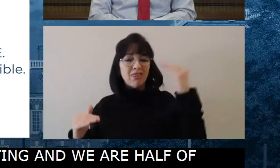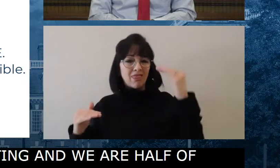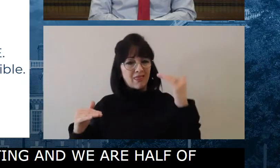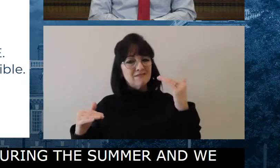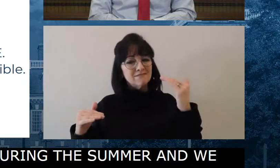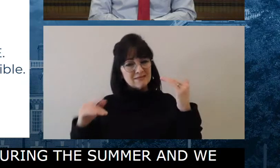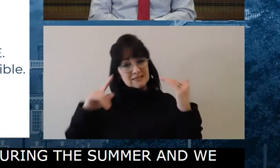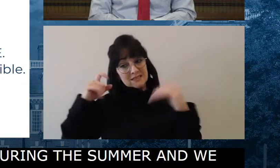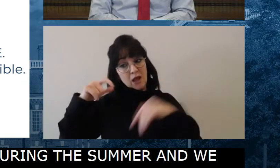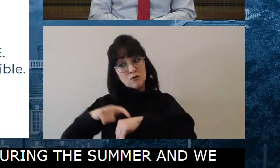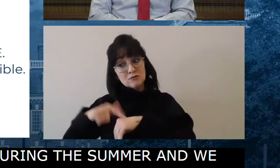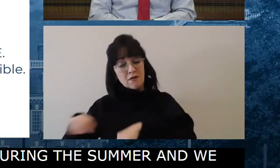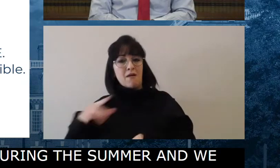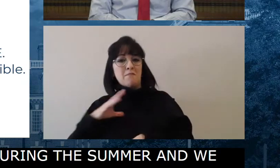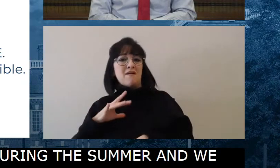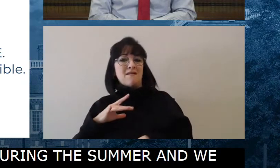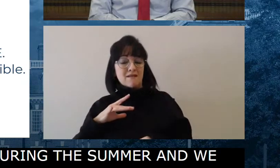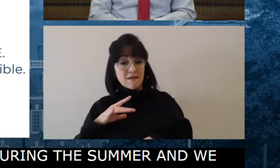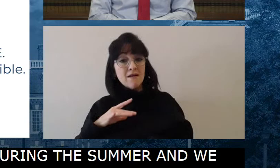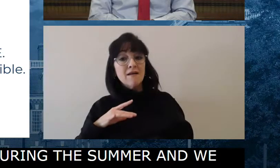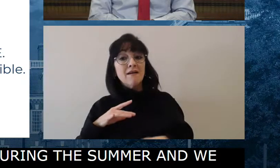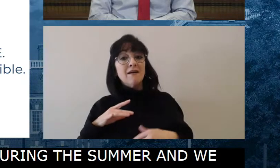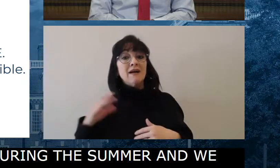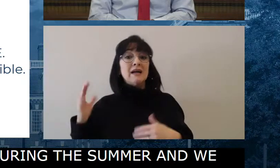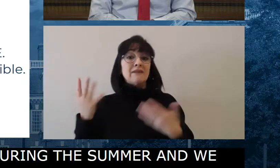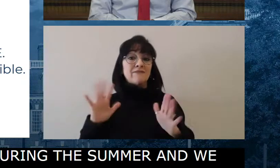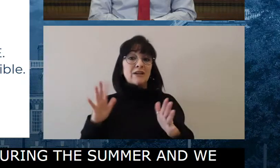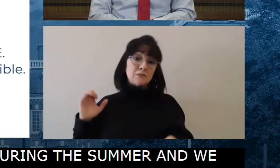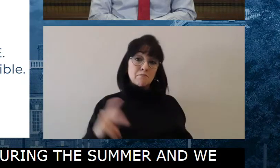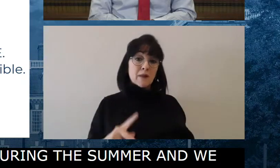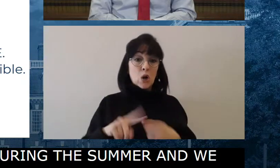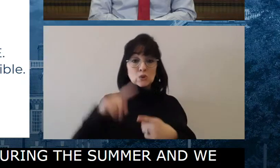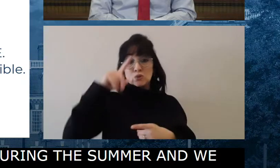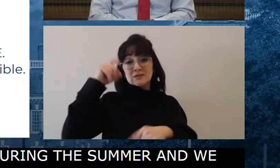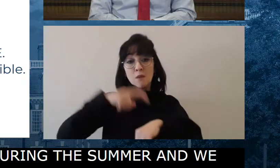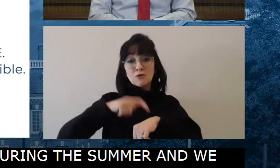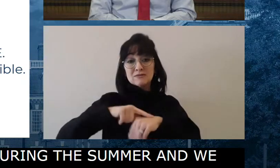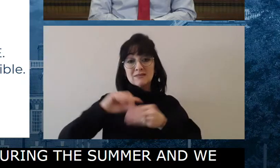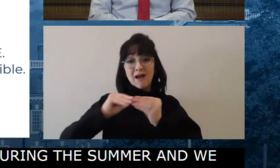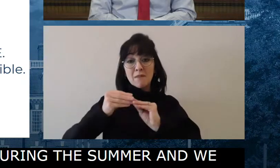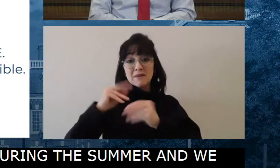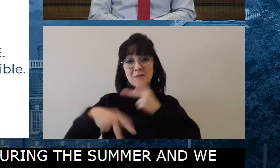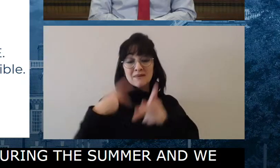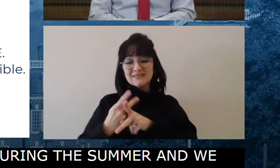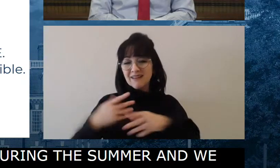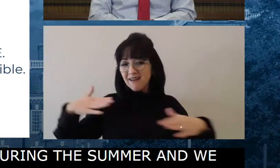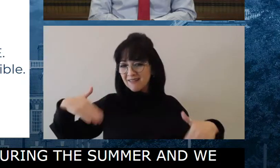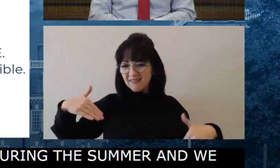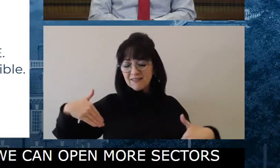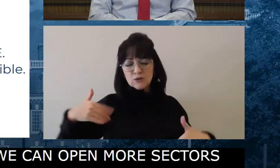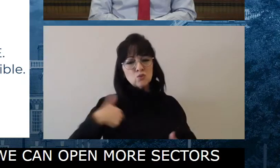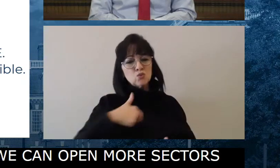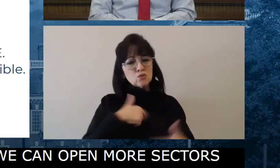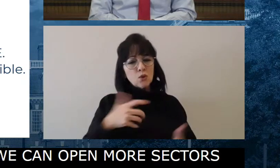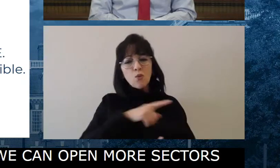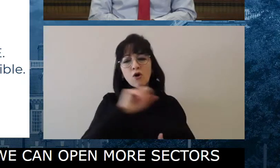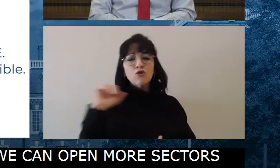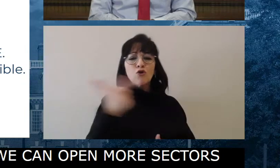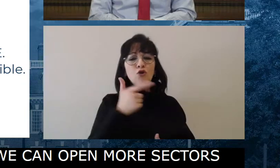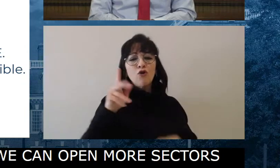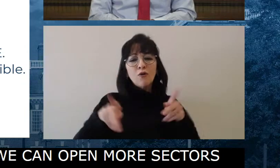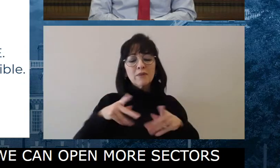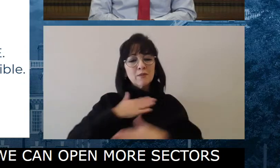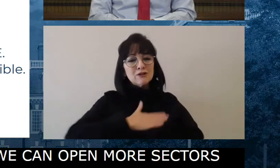other sectors of our economy. We can live more normally. We can enjoy life more than we are